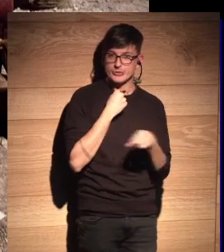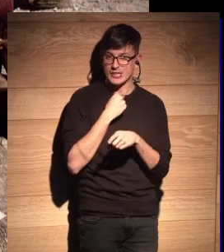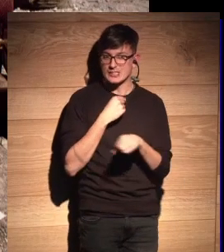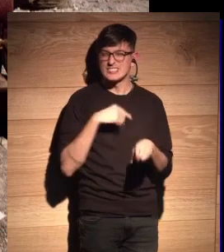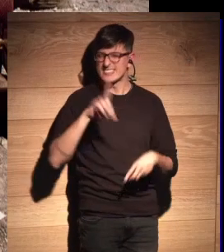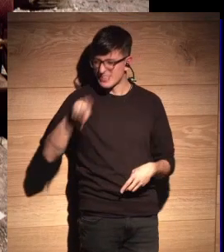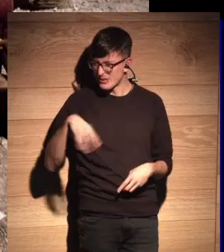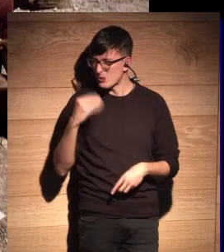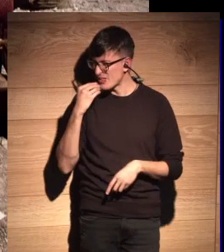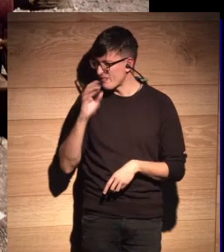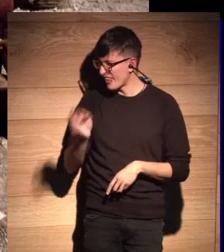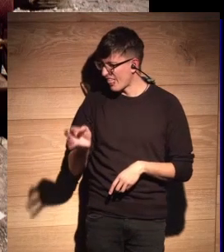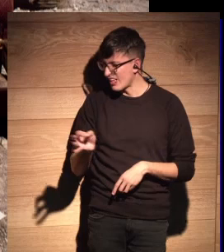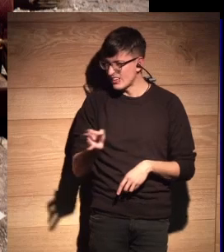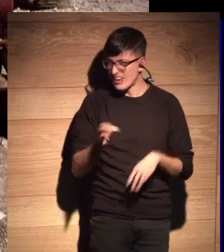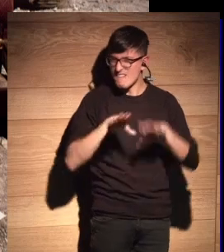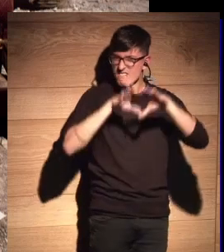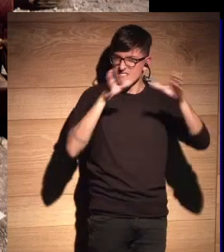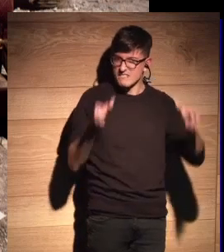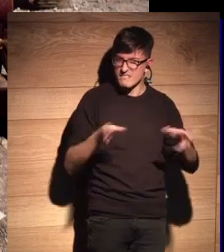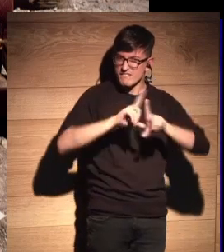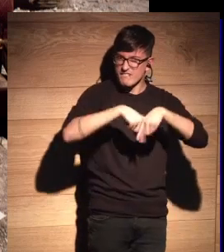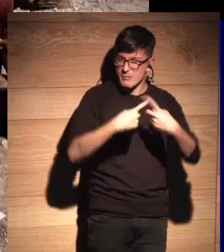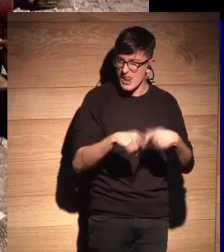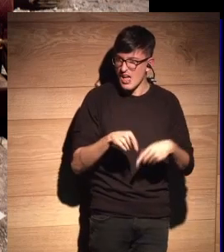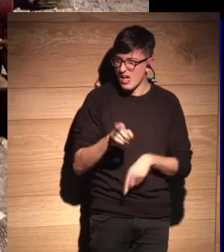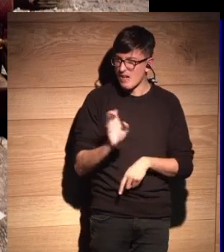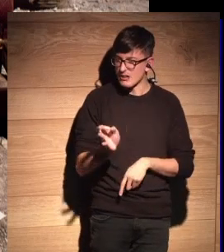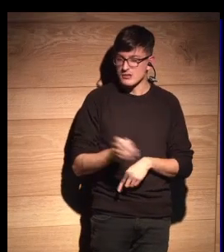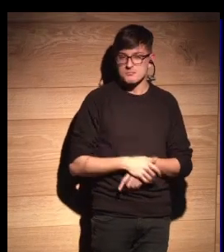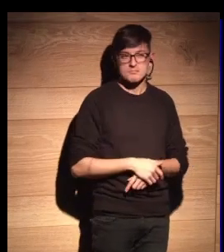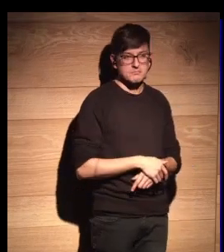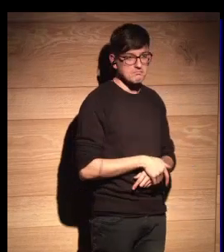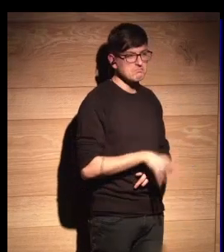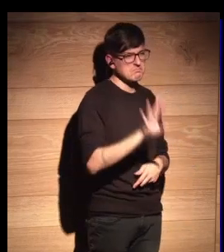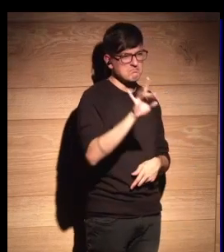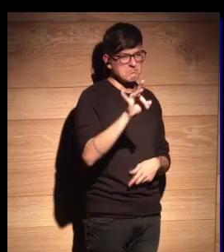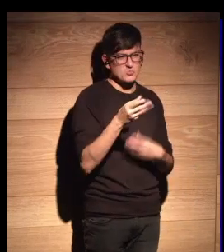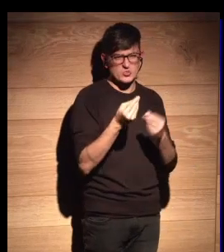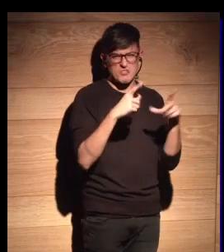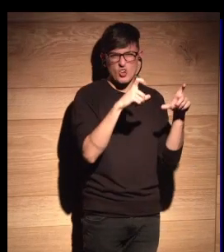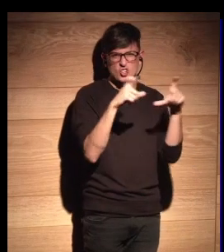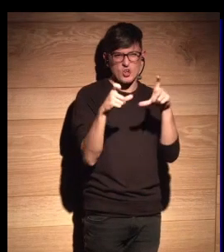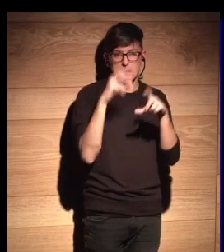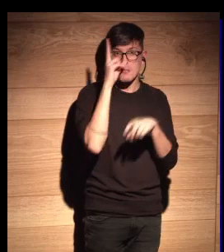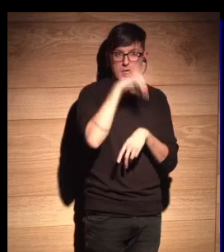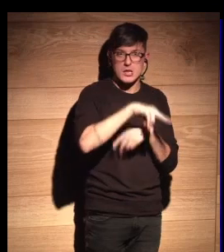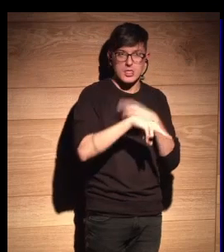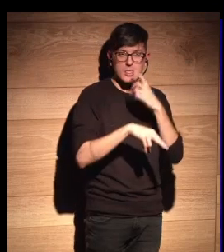And, we at a family table. Couples on park benches. I have a lot of pictures in Madrid